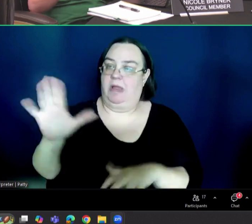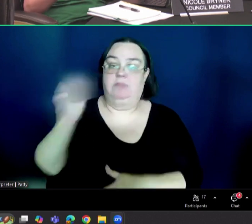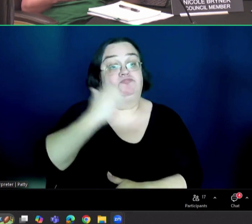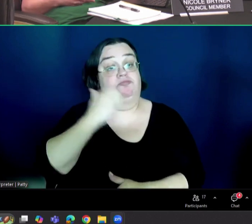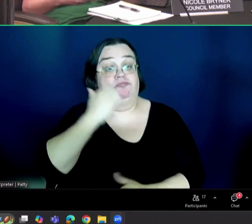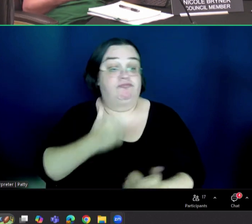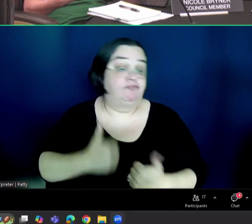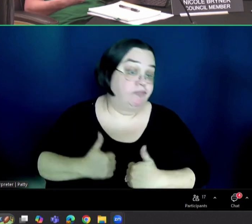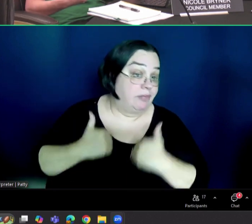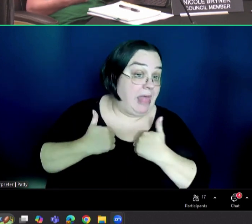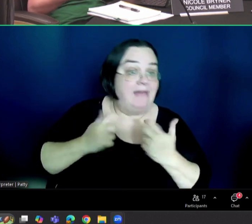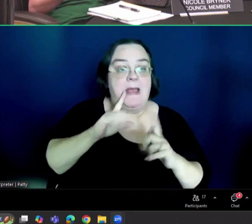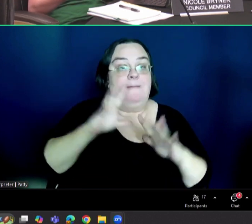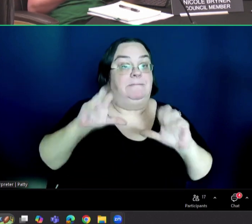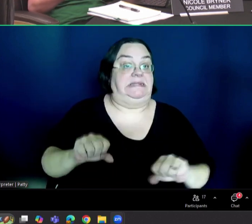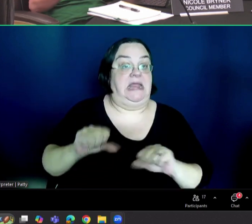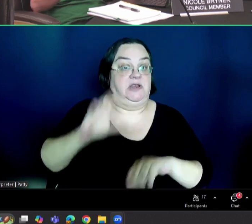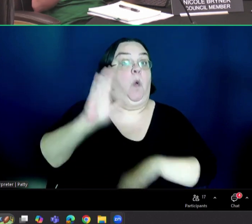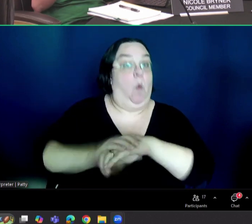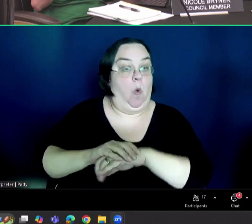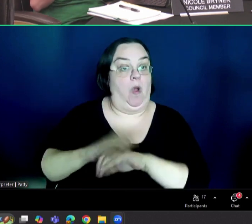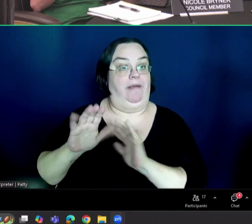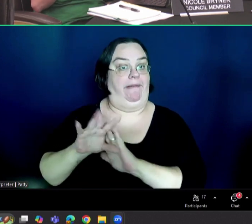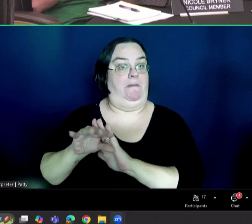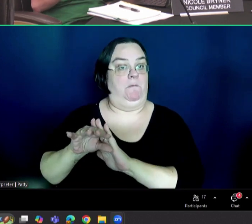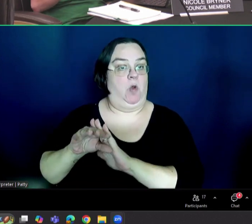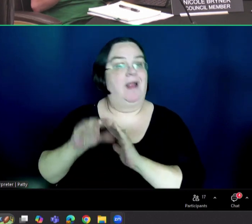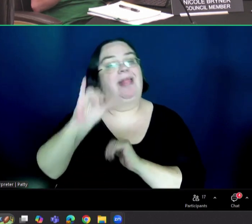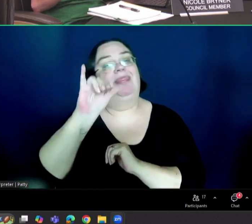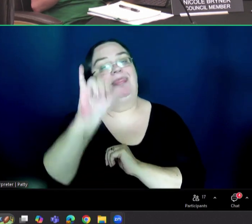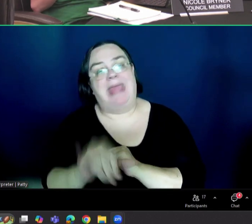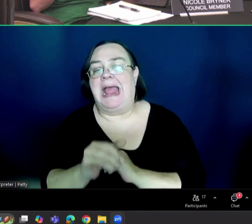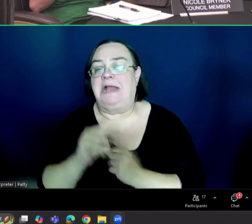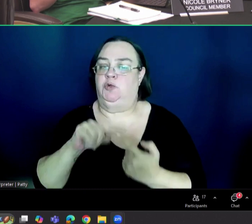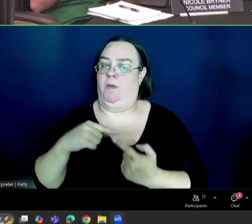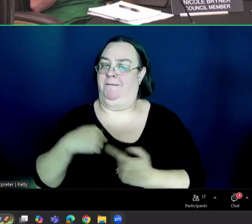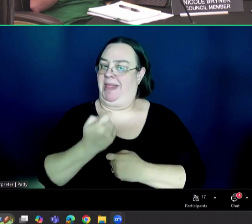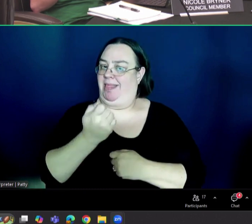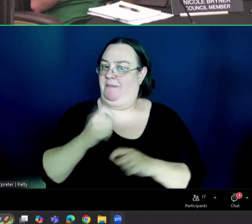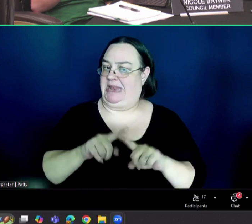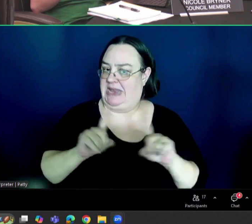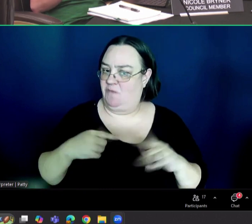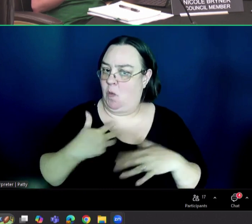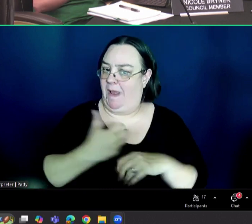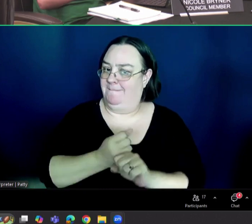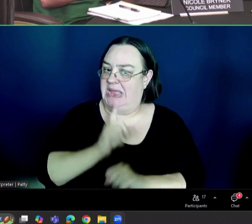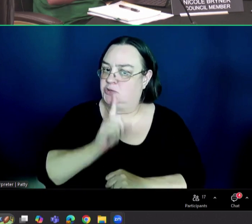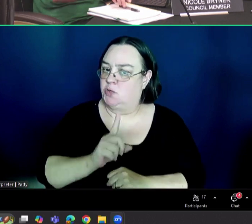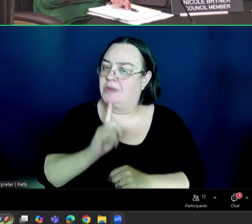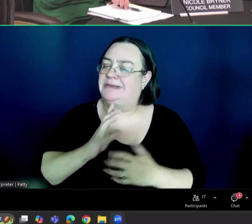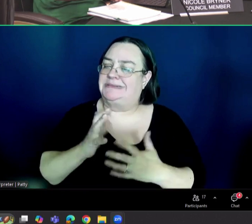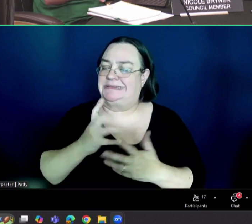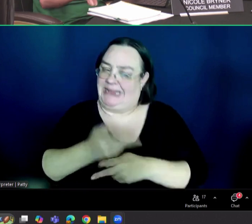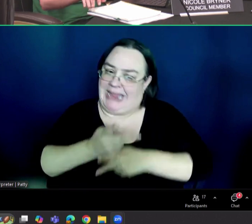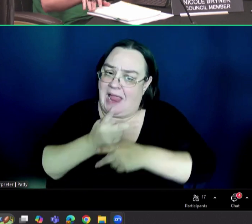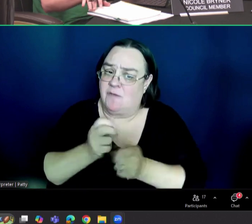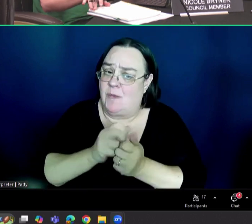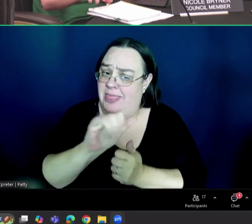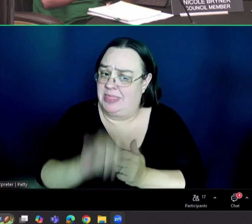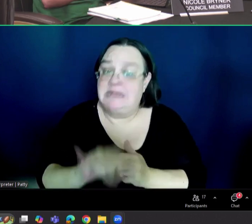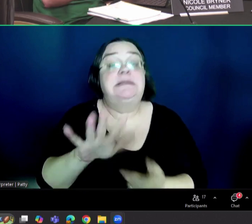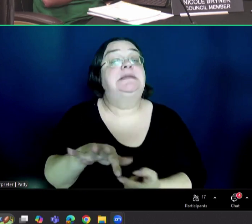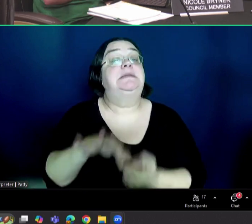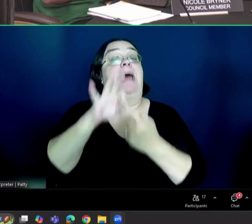potentially on camera, right? And that's a little different to me. And so I want to make sure we tread carefully, especially because if